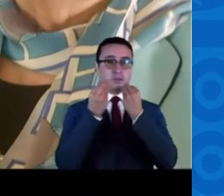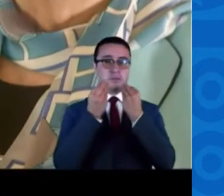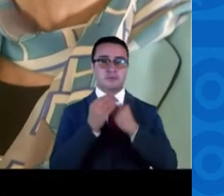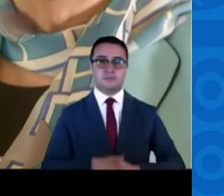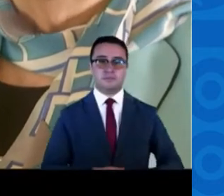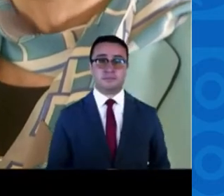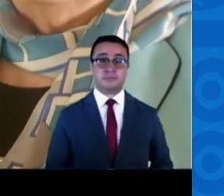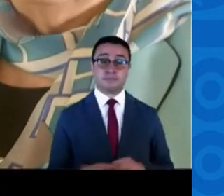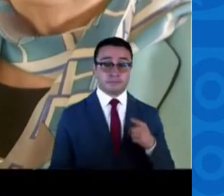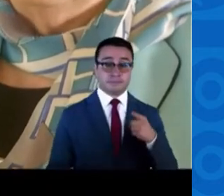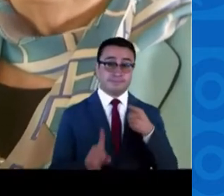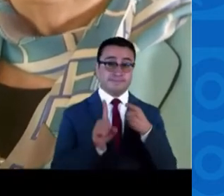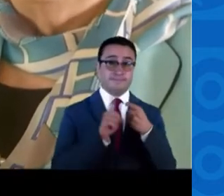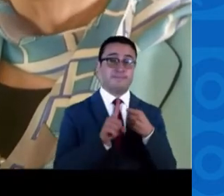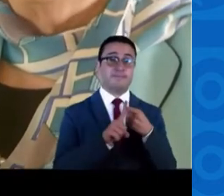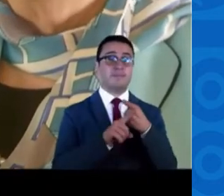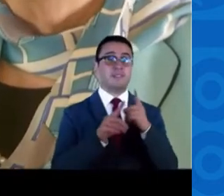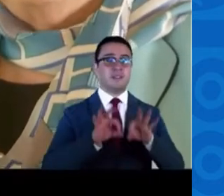during